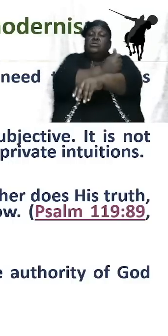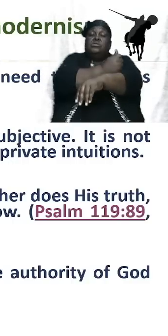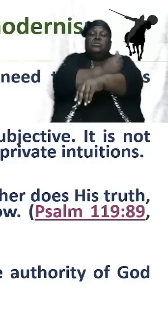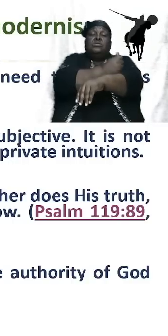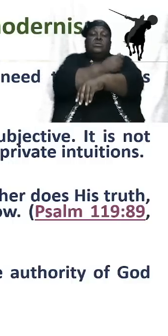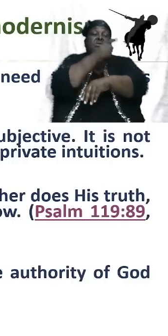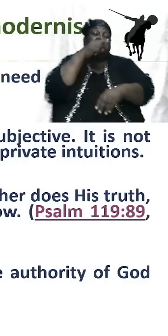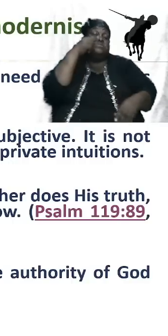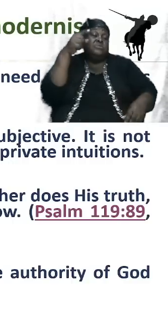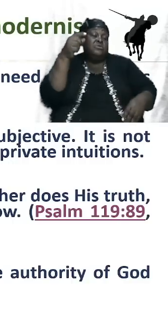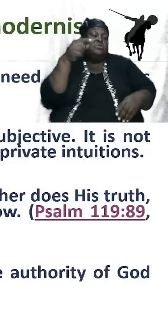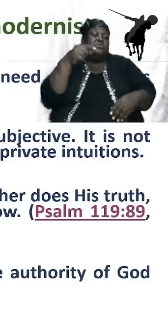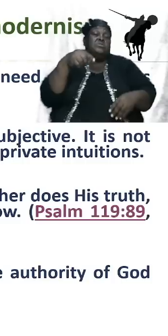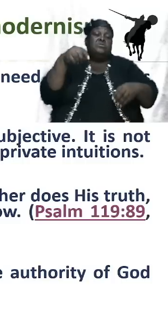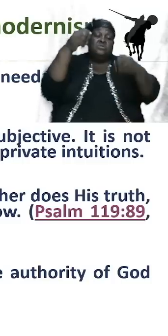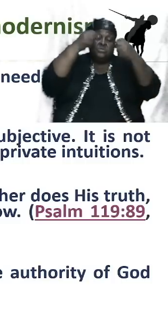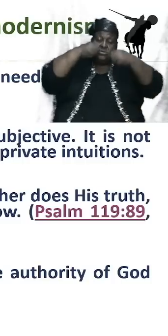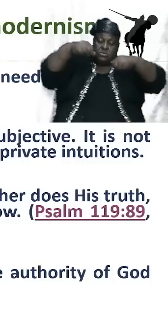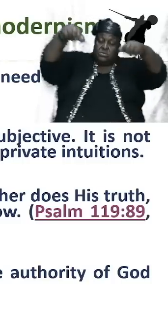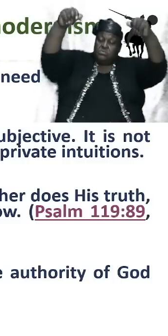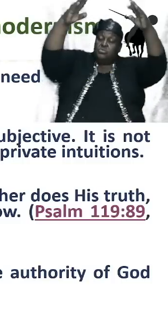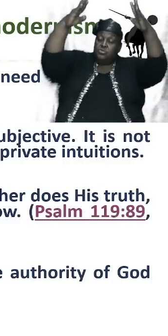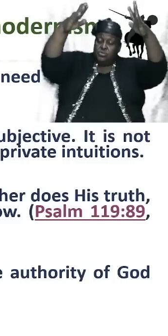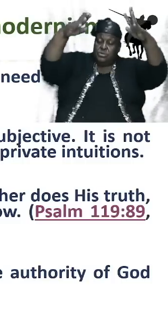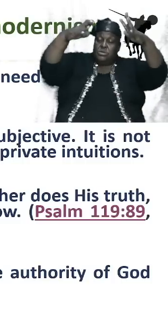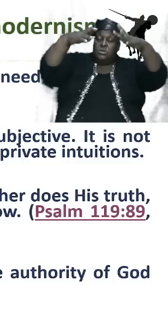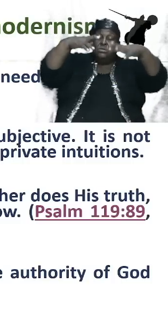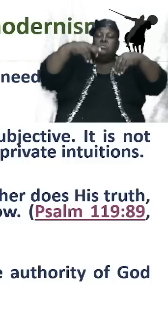supreme authority of God himself.